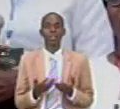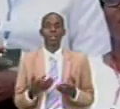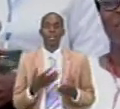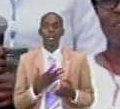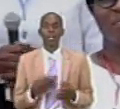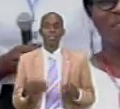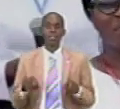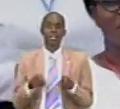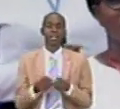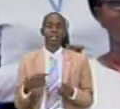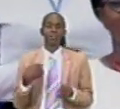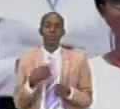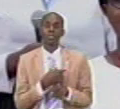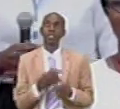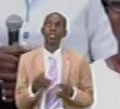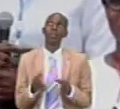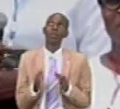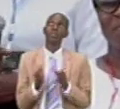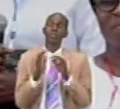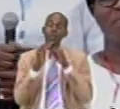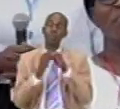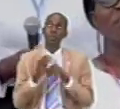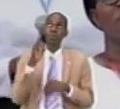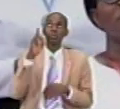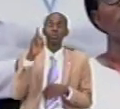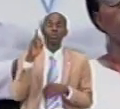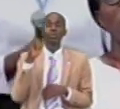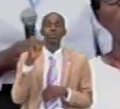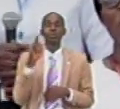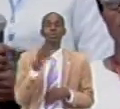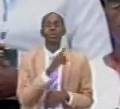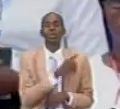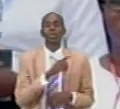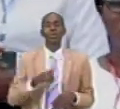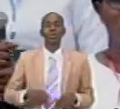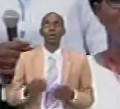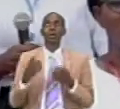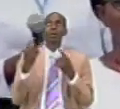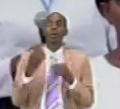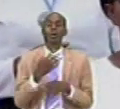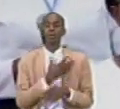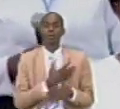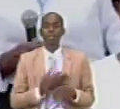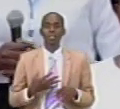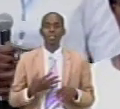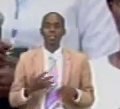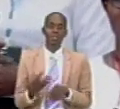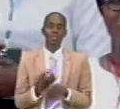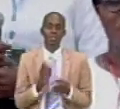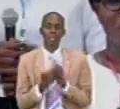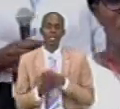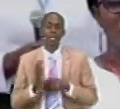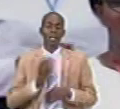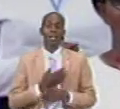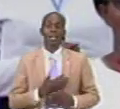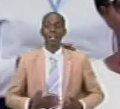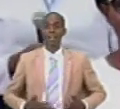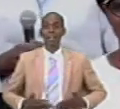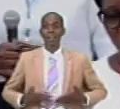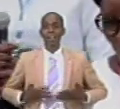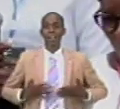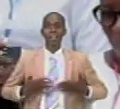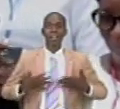there thanks As We Worship You Lord come and change our